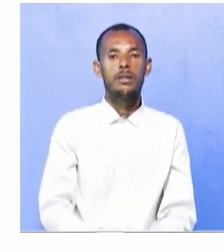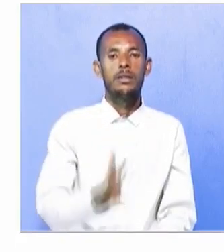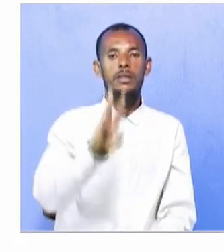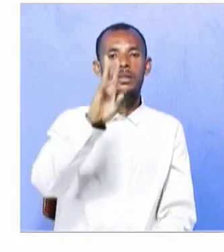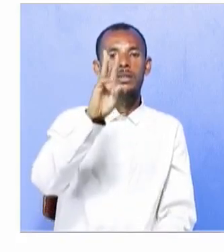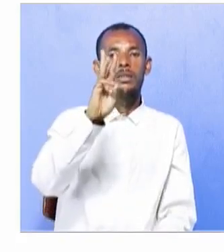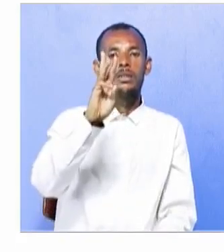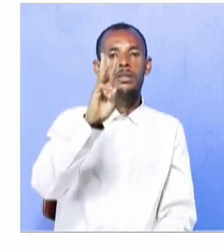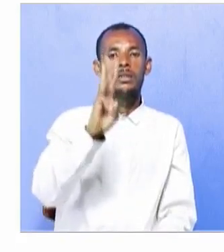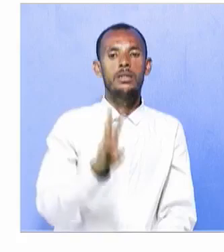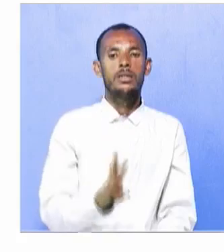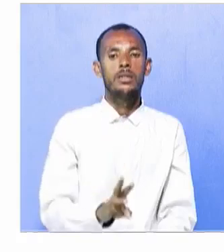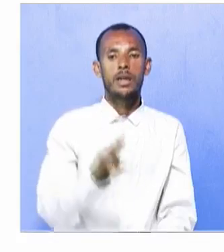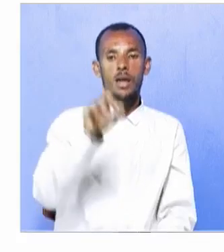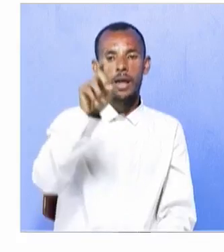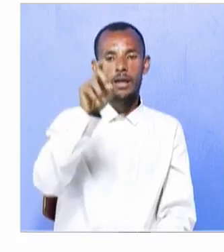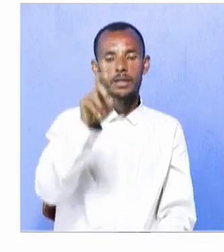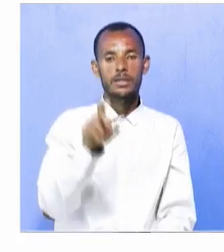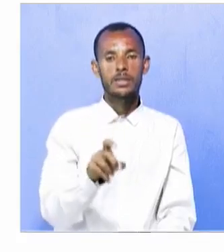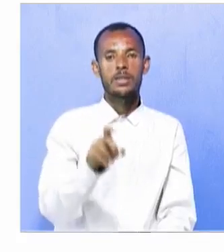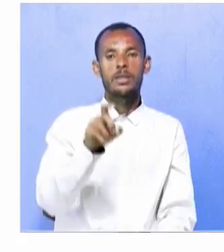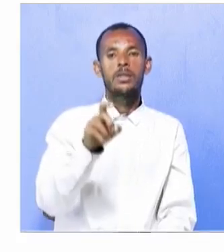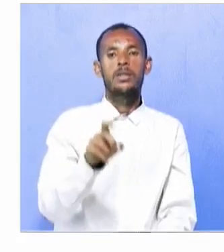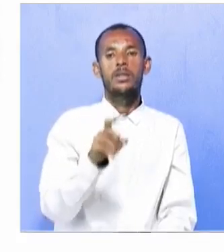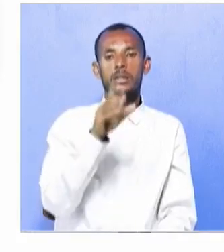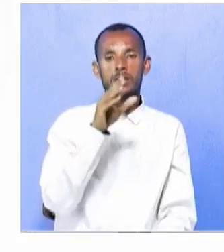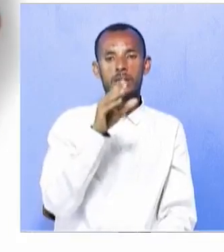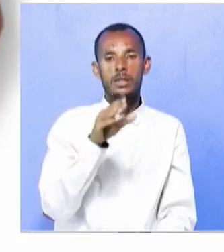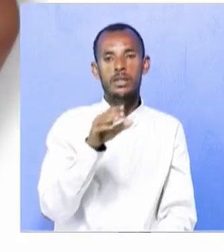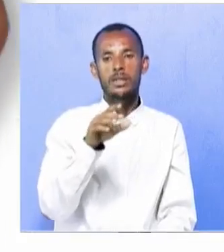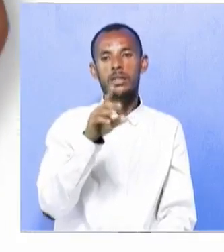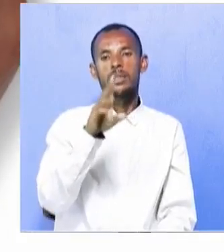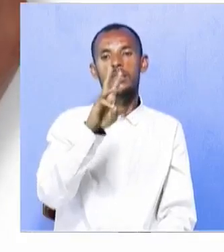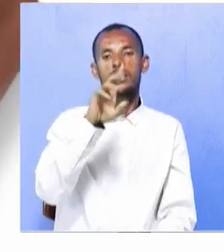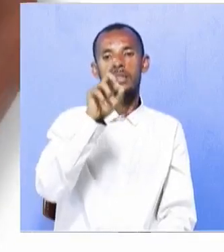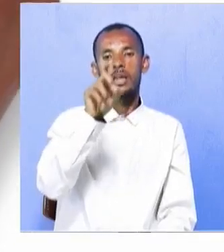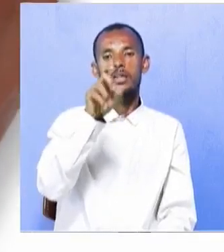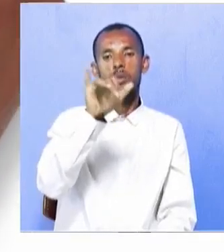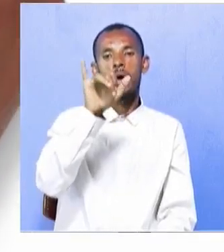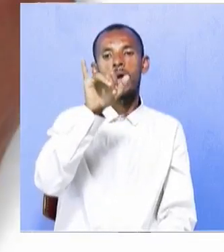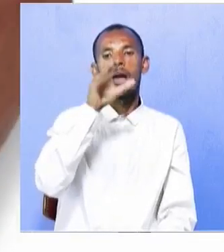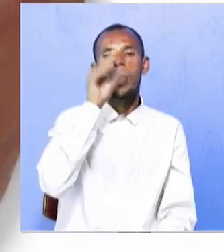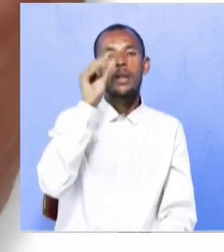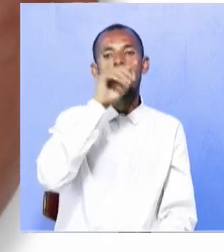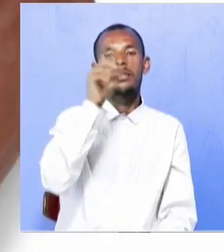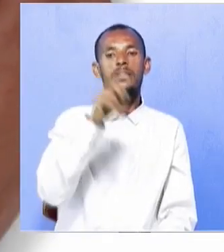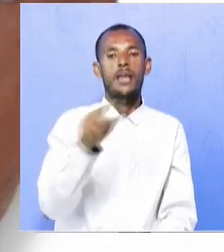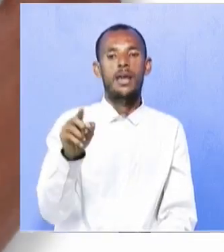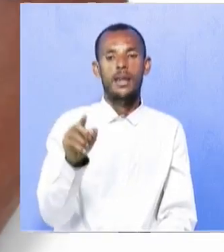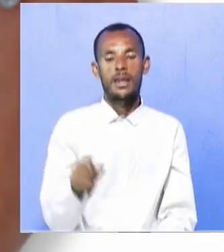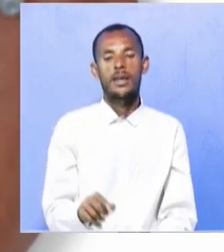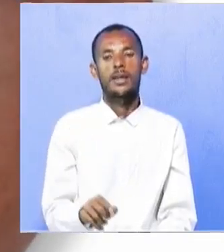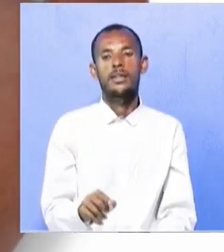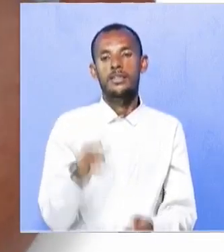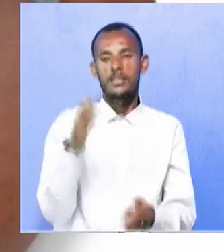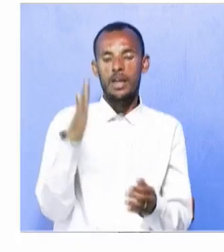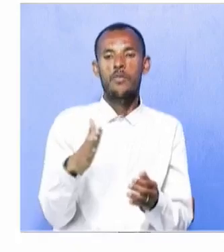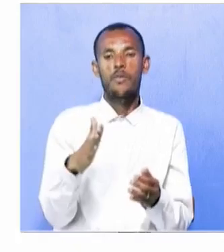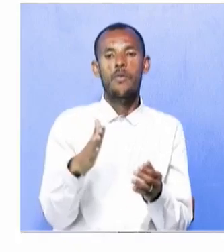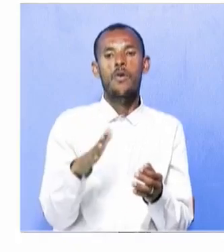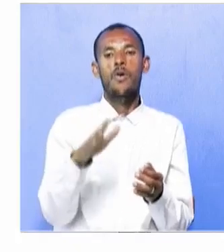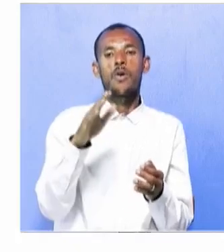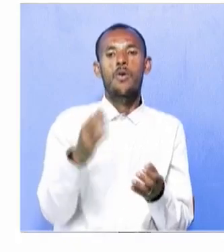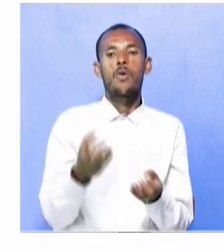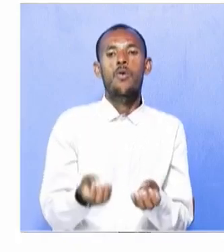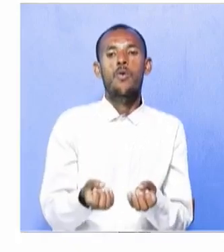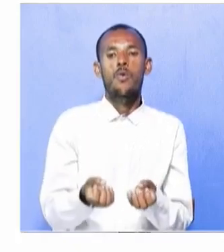6, x, y, and z are the sides of the quadrilateral.